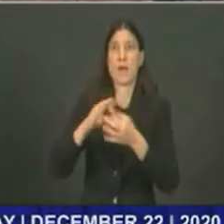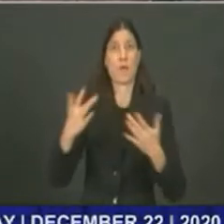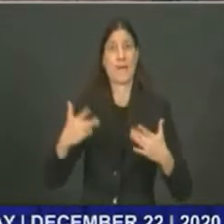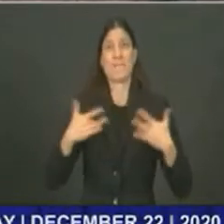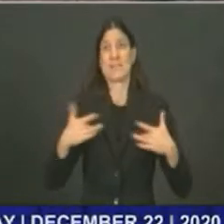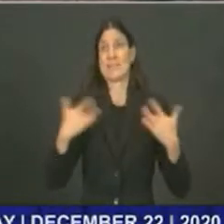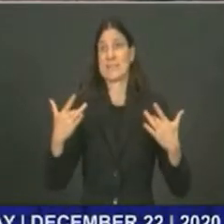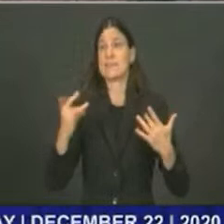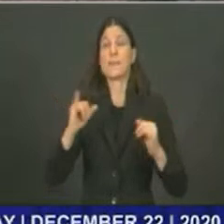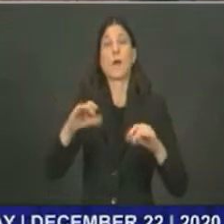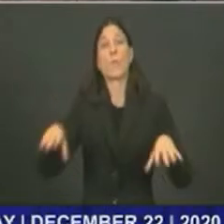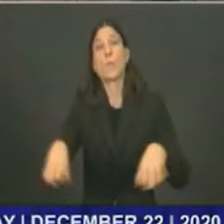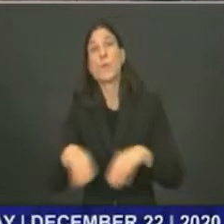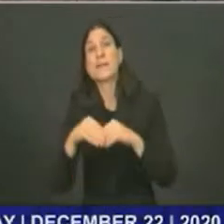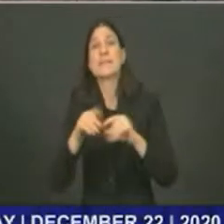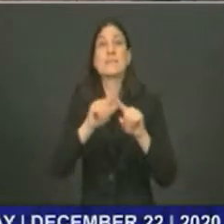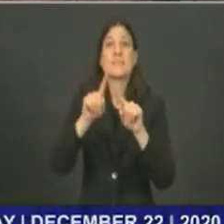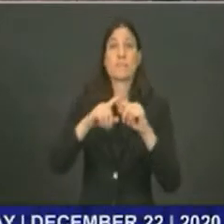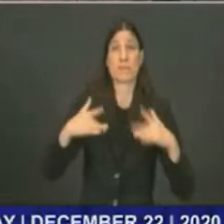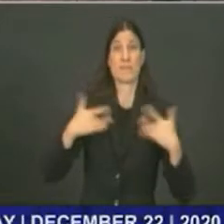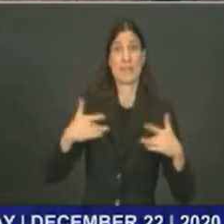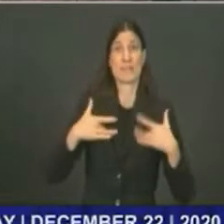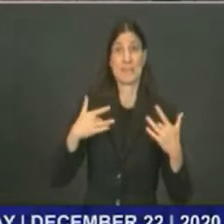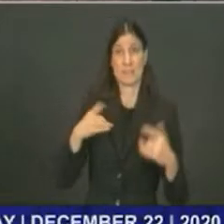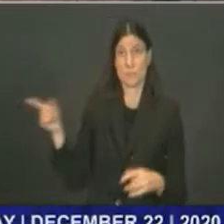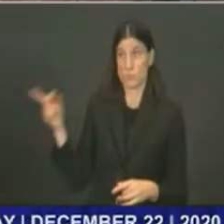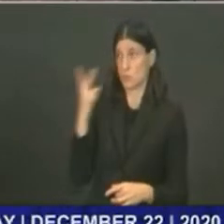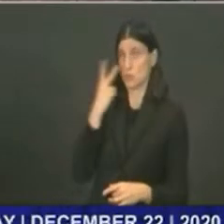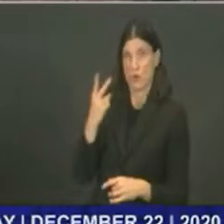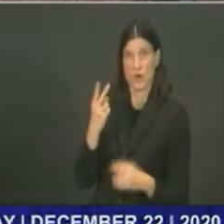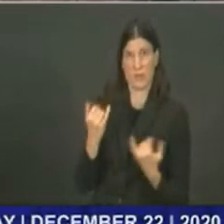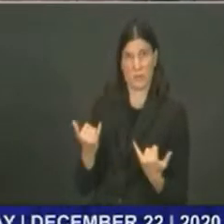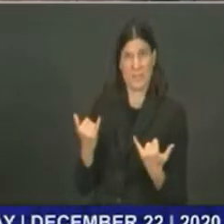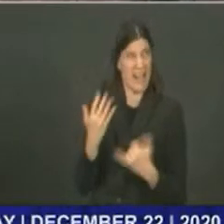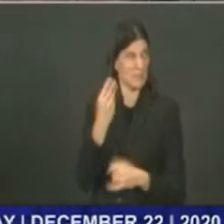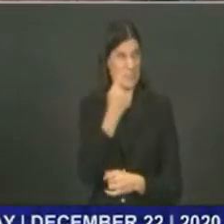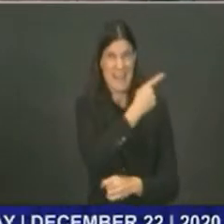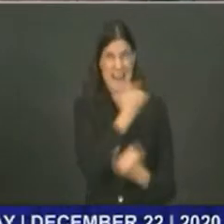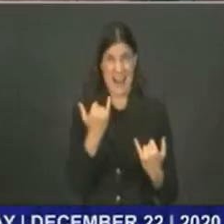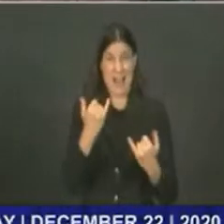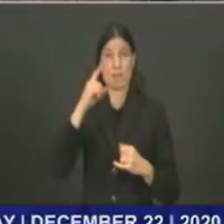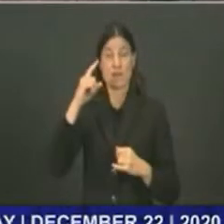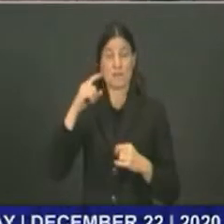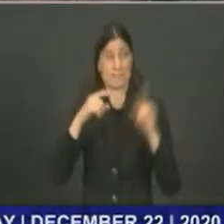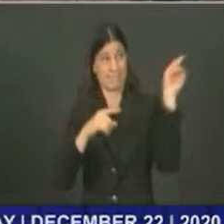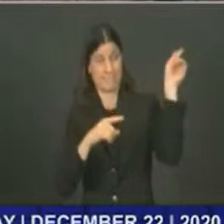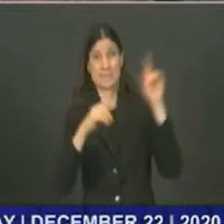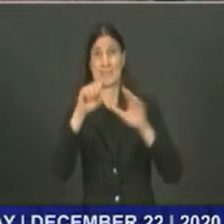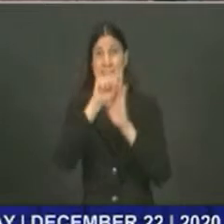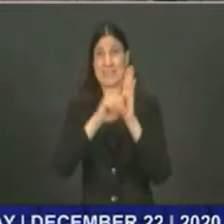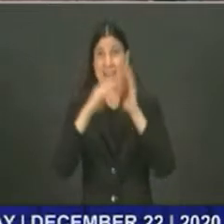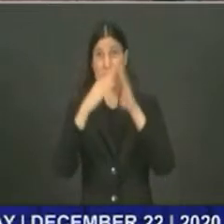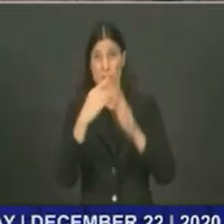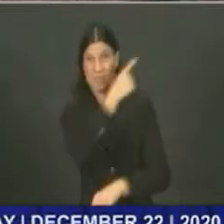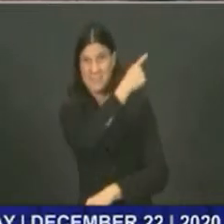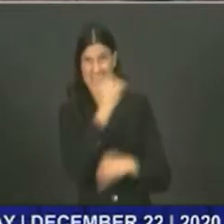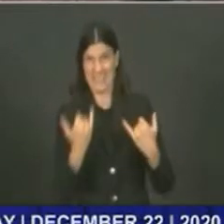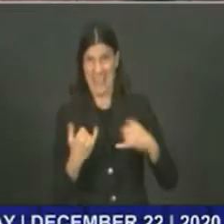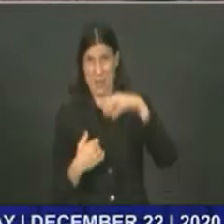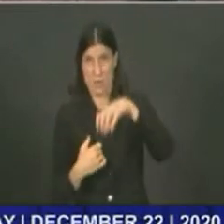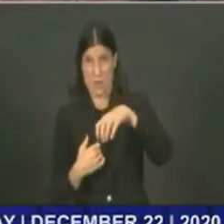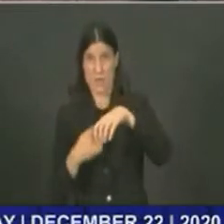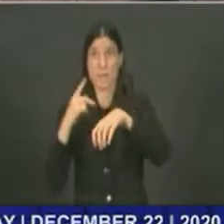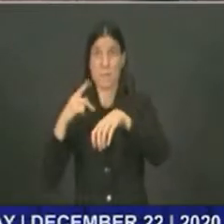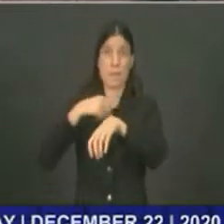state, yet they're also very unique. They are a significant driver of tourism, and at the same time, because of